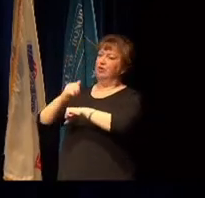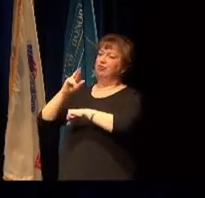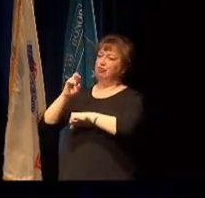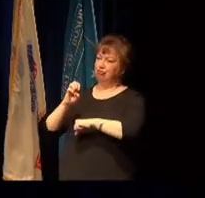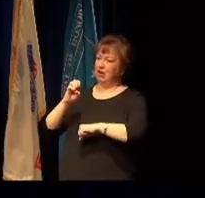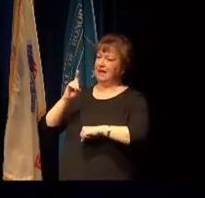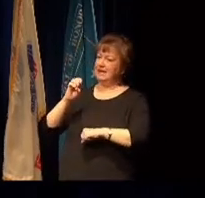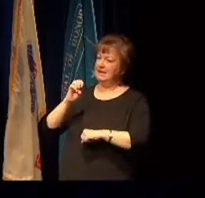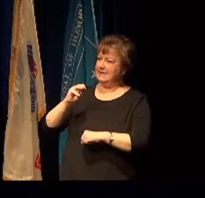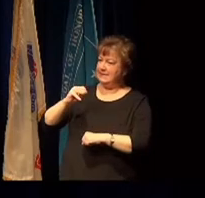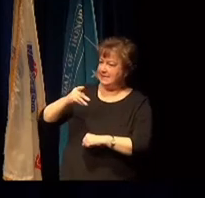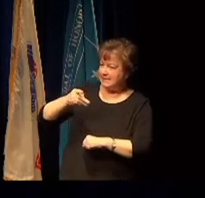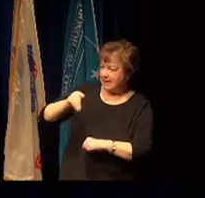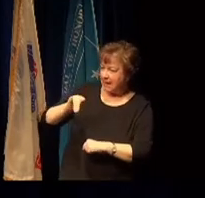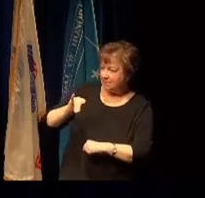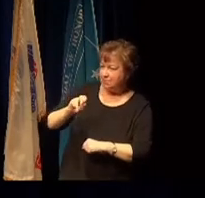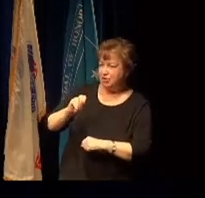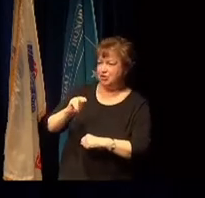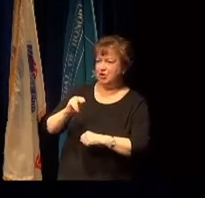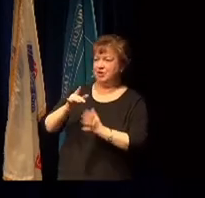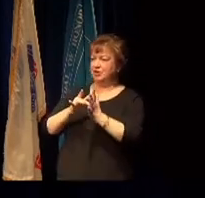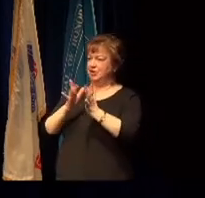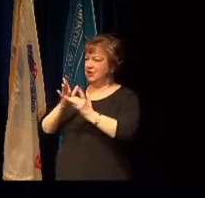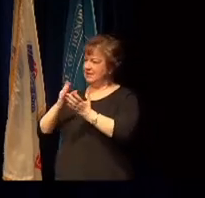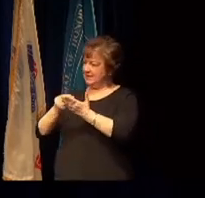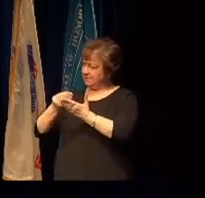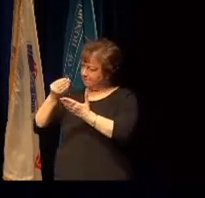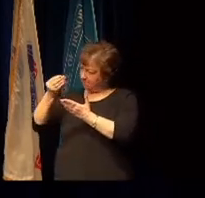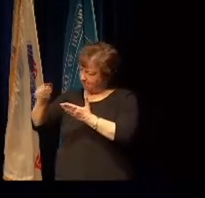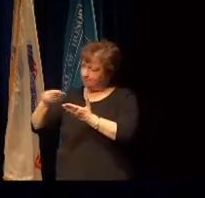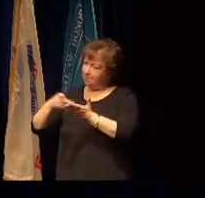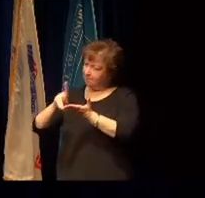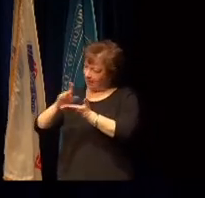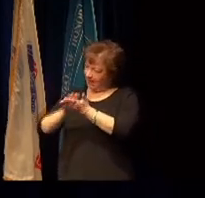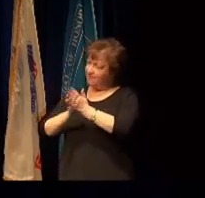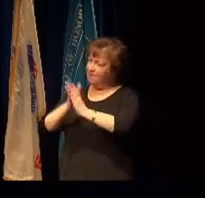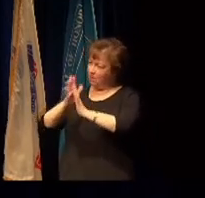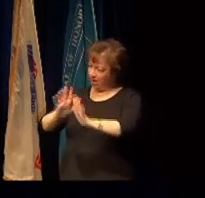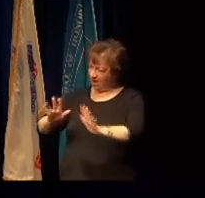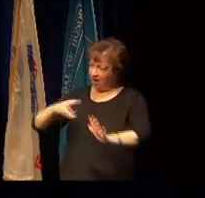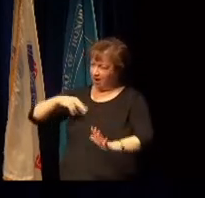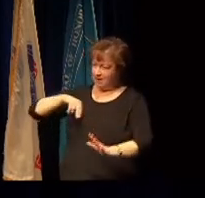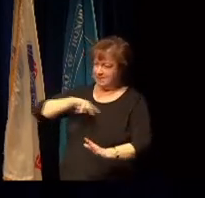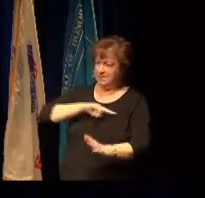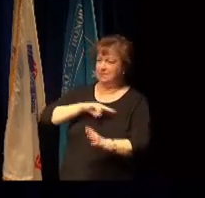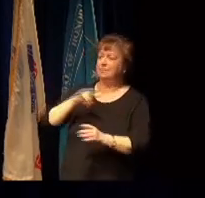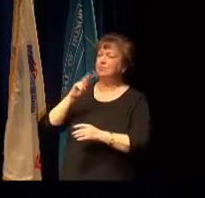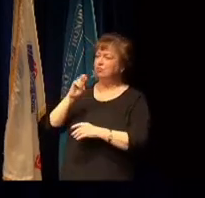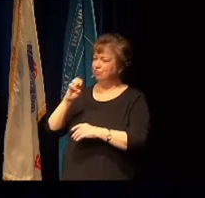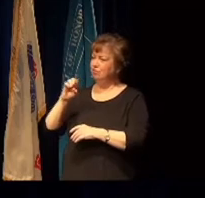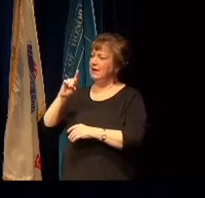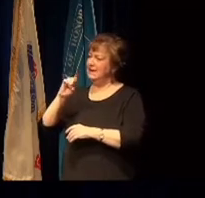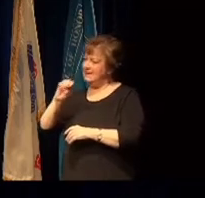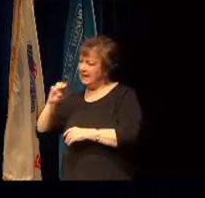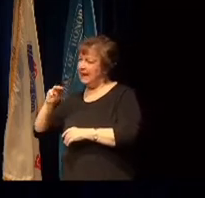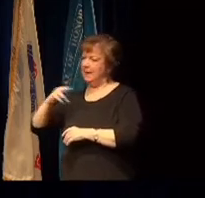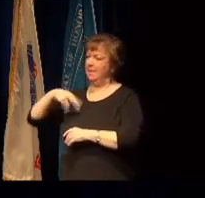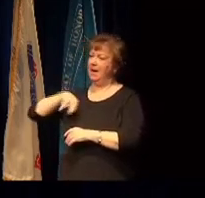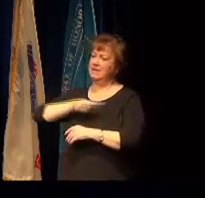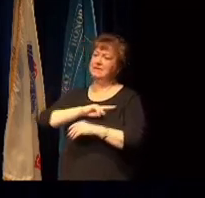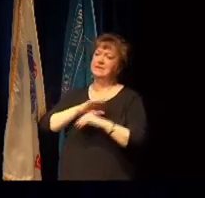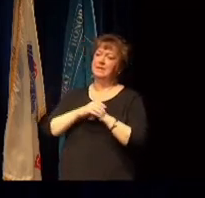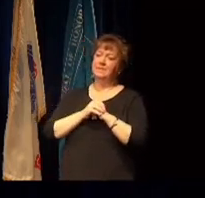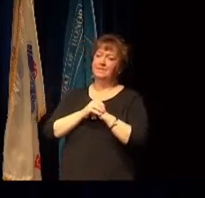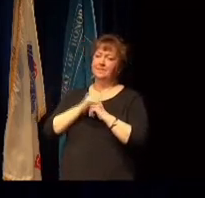God. We all have an opportunity, and not necessarily an equal opportunity in this life. We know that. Not everybody has the